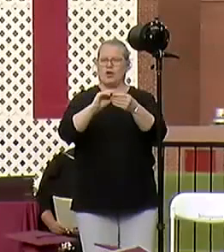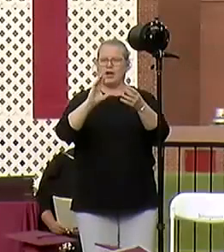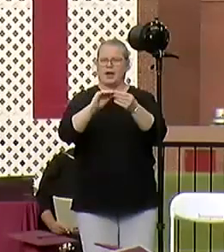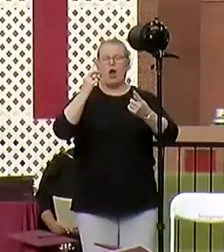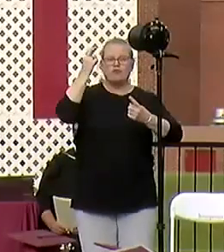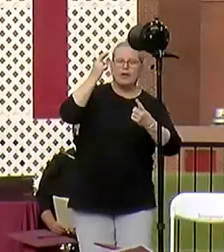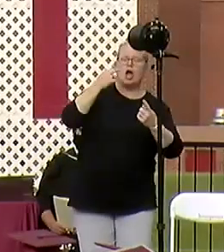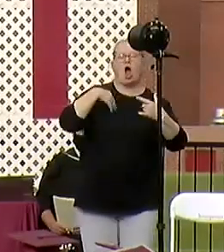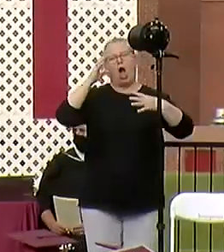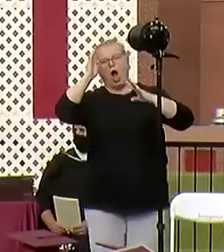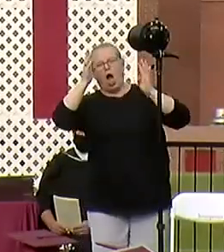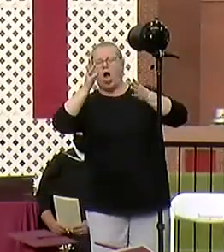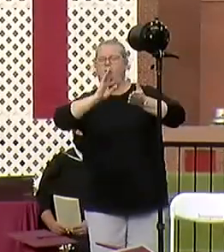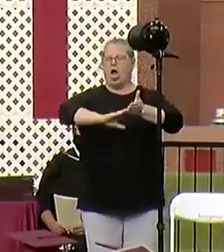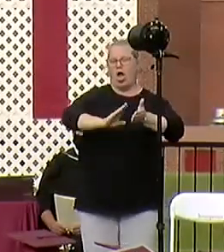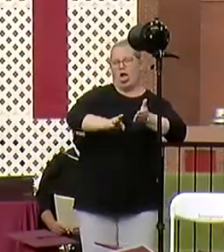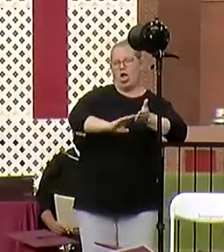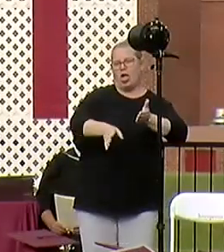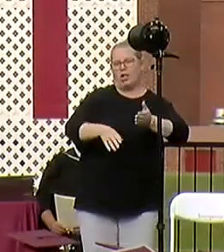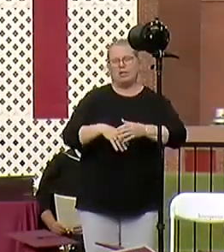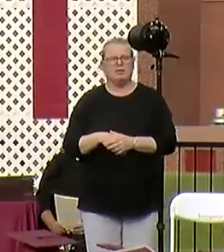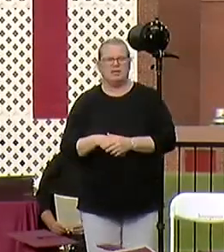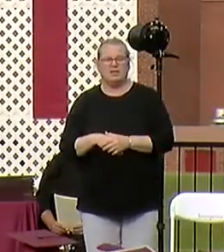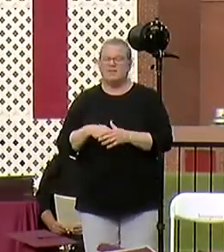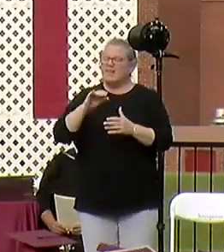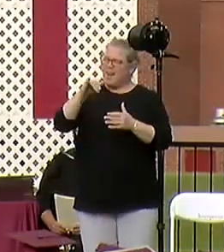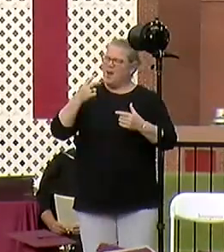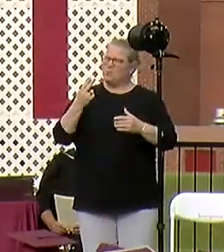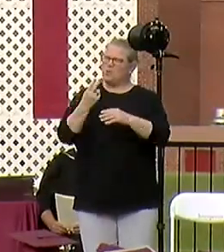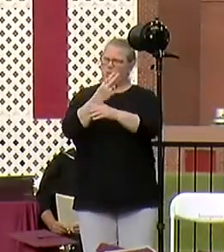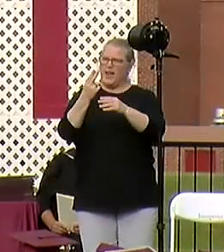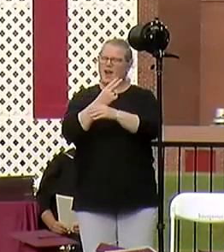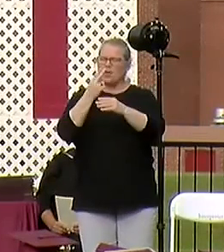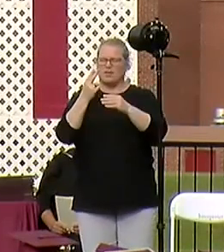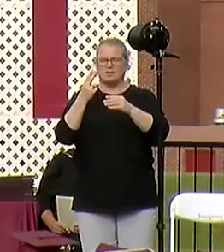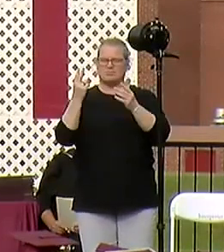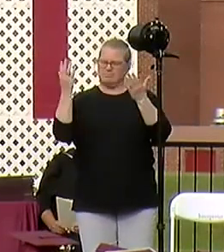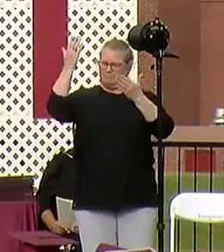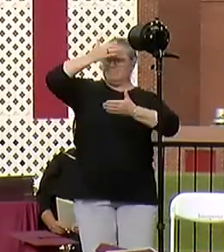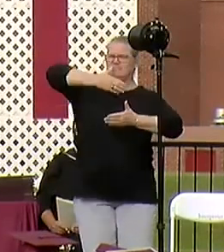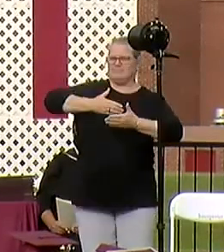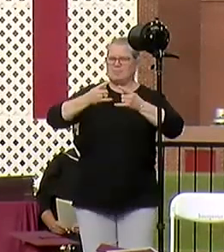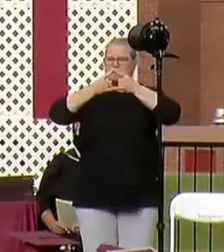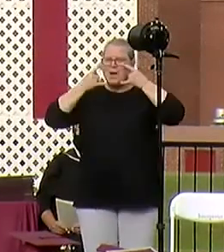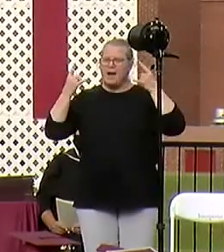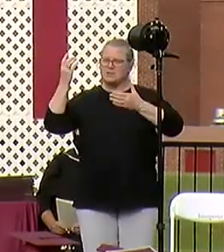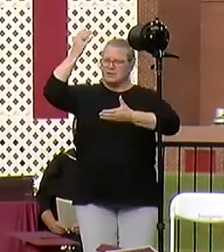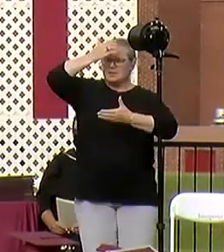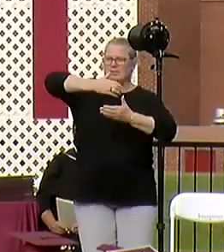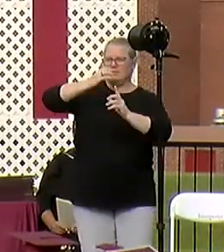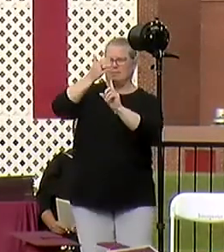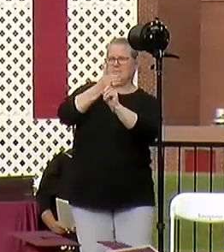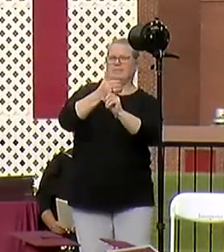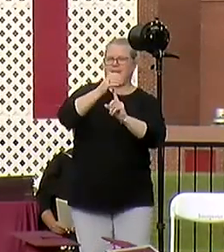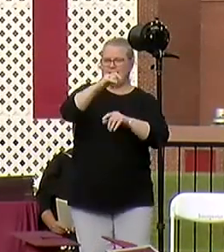And to be honest, whether it's a real mask like these that we've been wearing for the last 15 months, or the facades we put